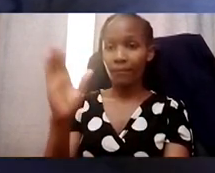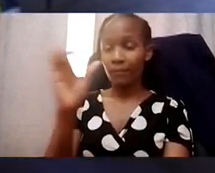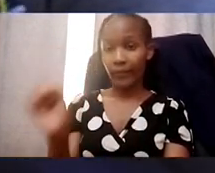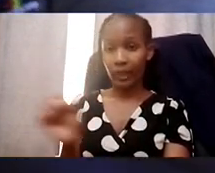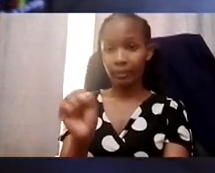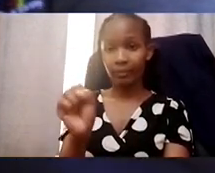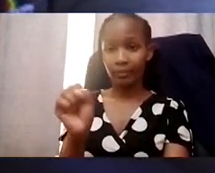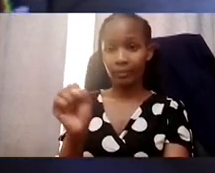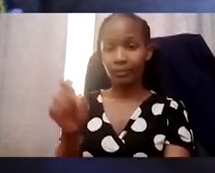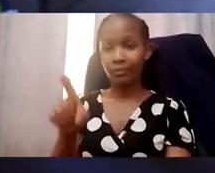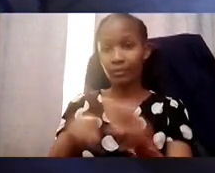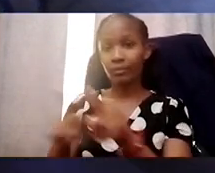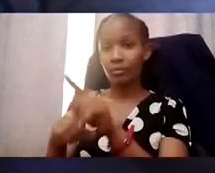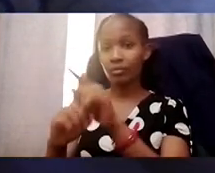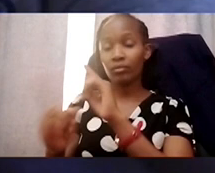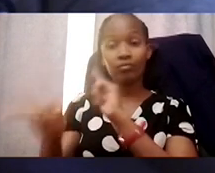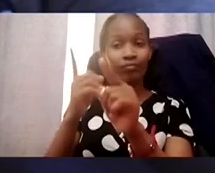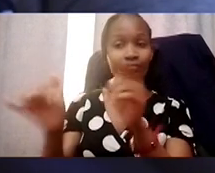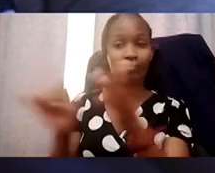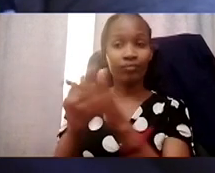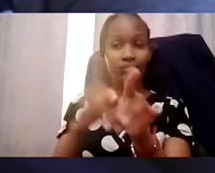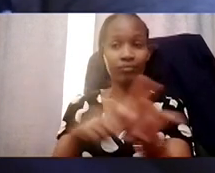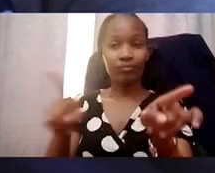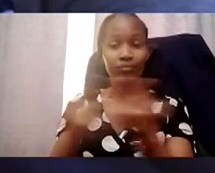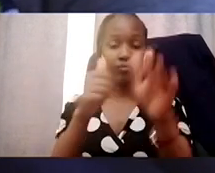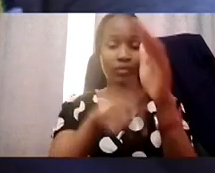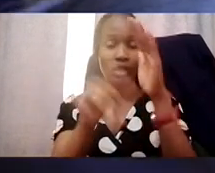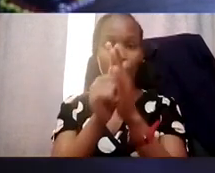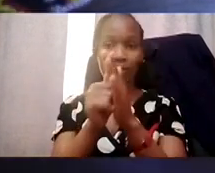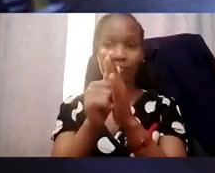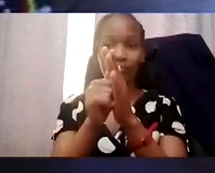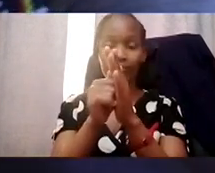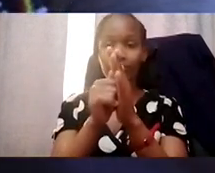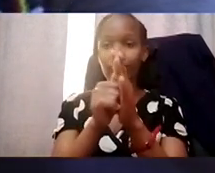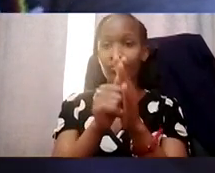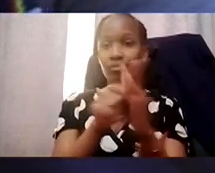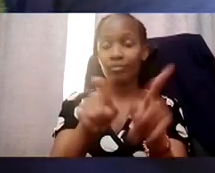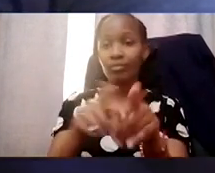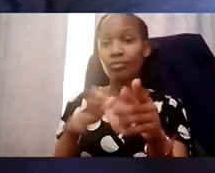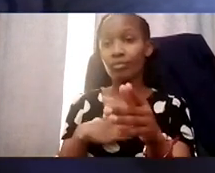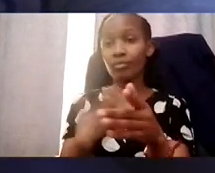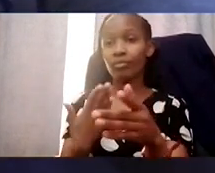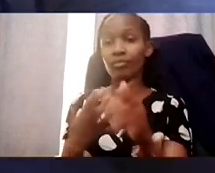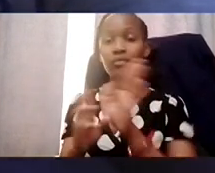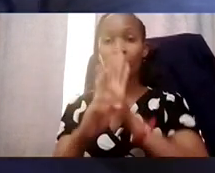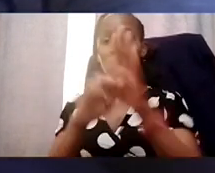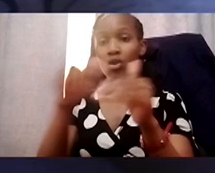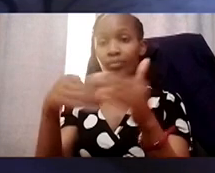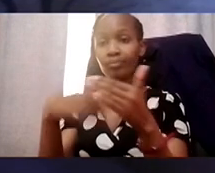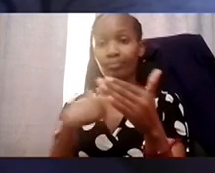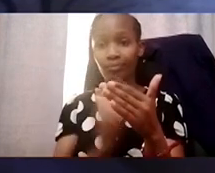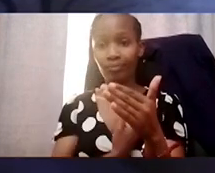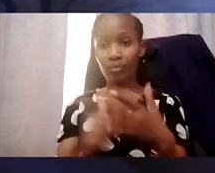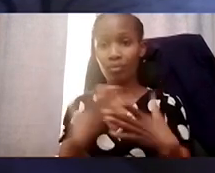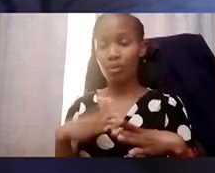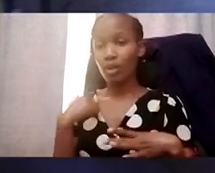also run during that time under that umbrella. And therefore, our athletes represent even all of us, those who are not refugees,